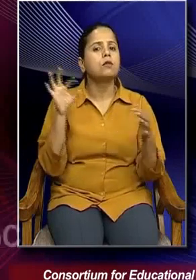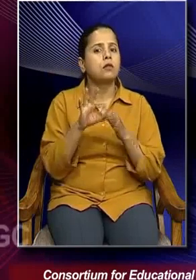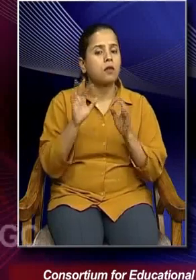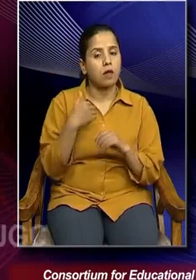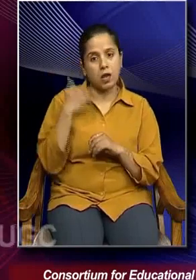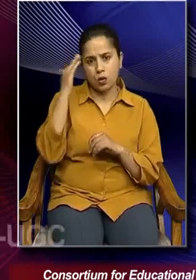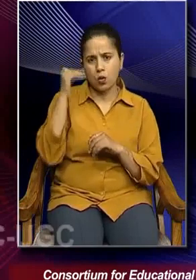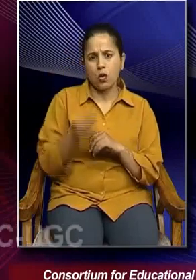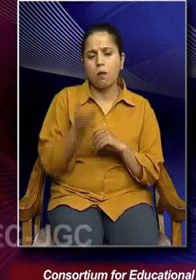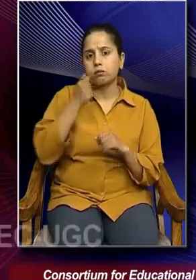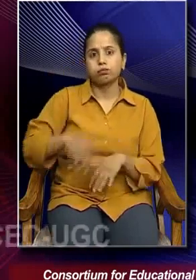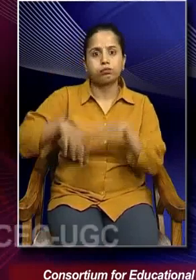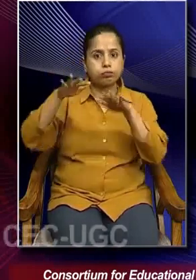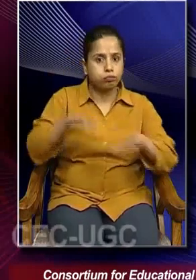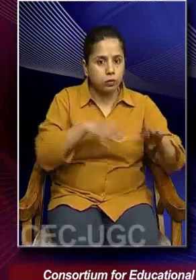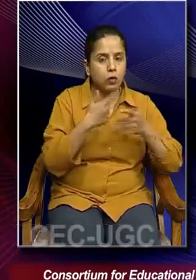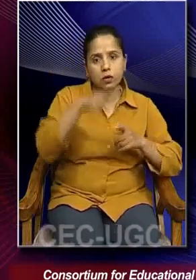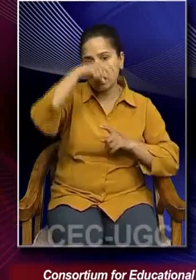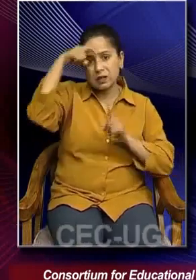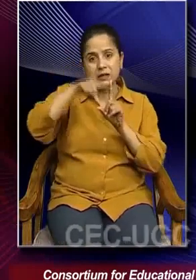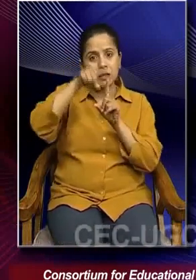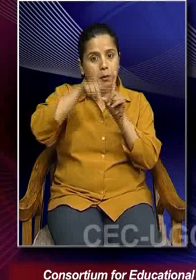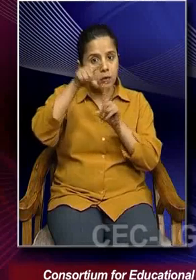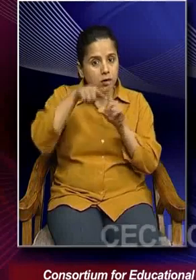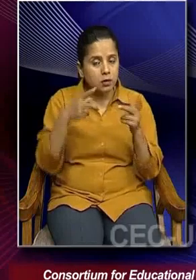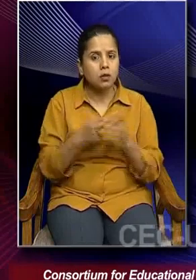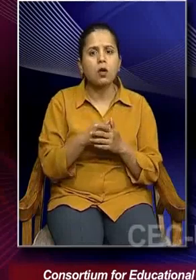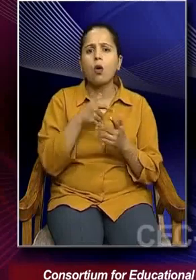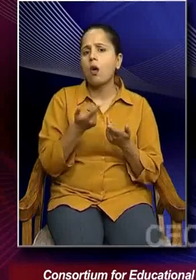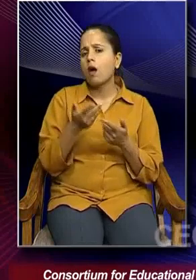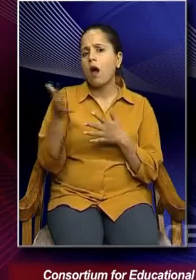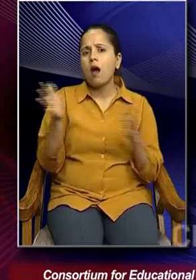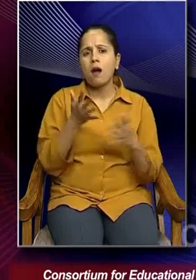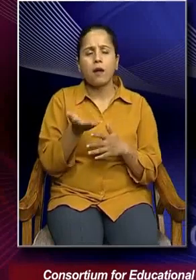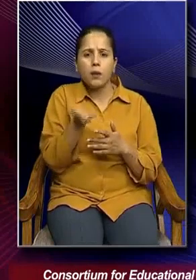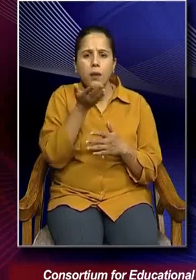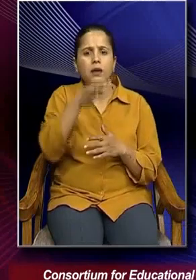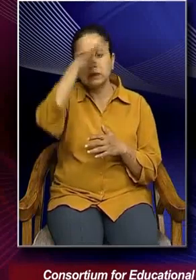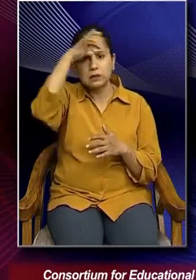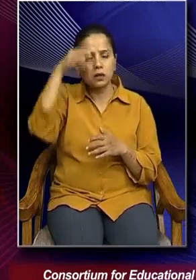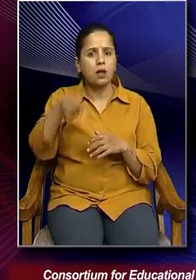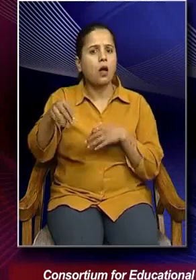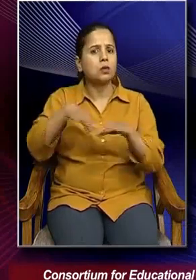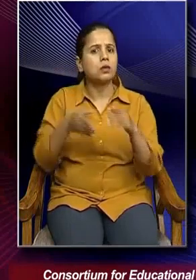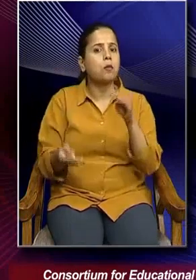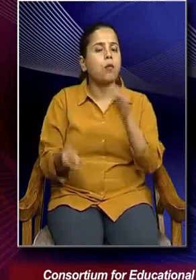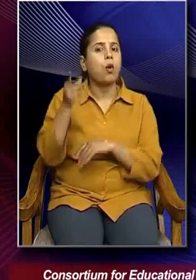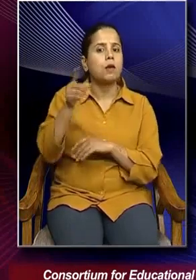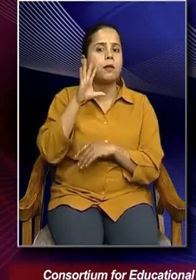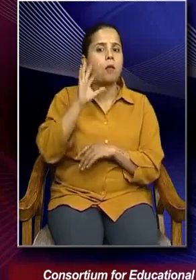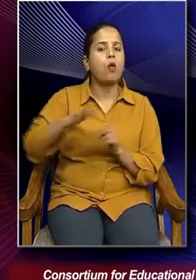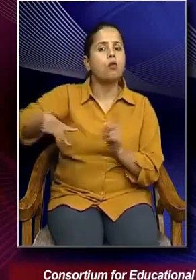extreme floods or temperature or heat waves, cities have become a very